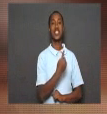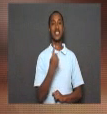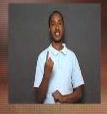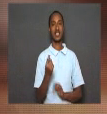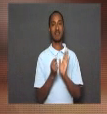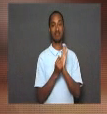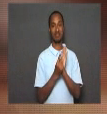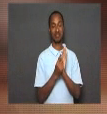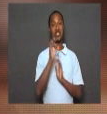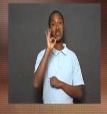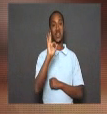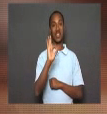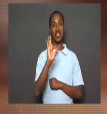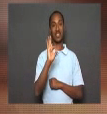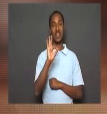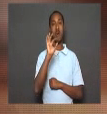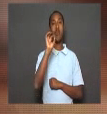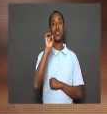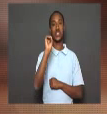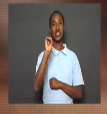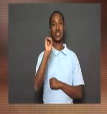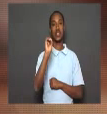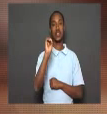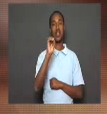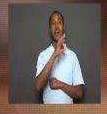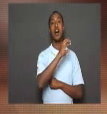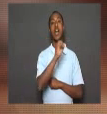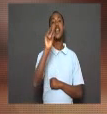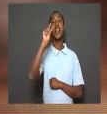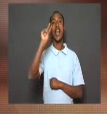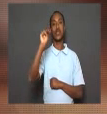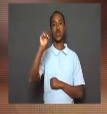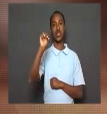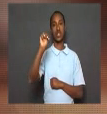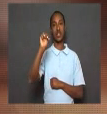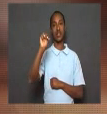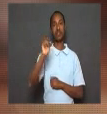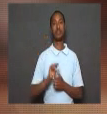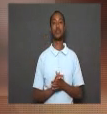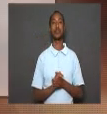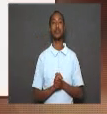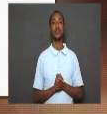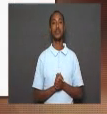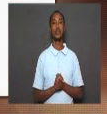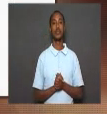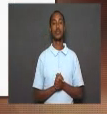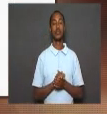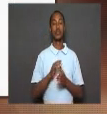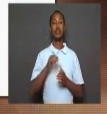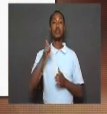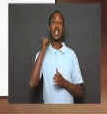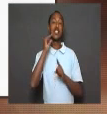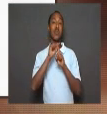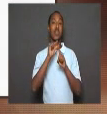as fluorine, oxygen, and nitrogen. In other